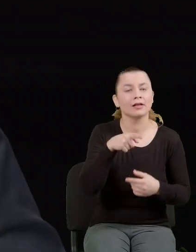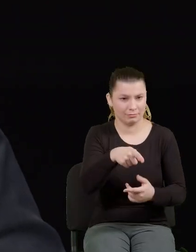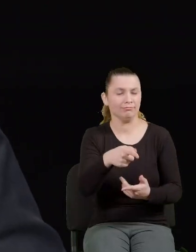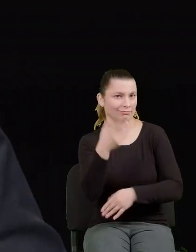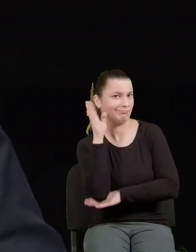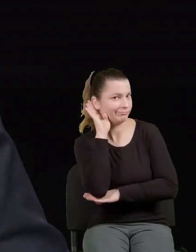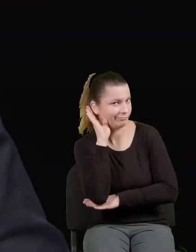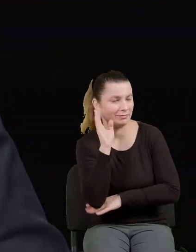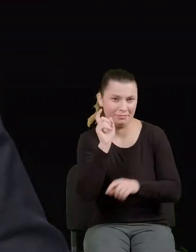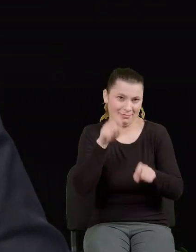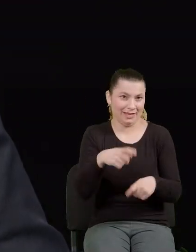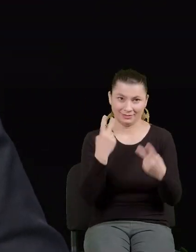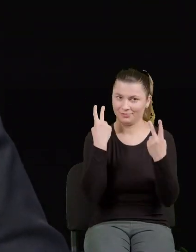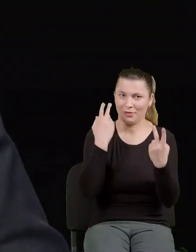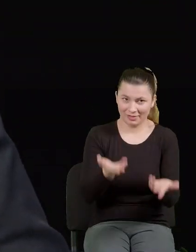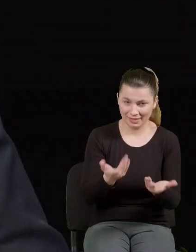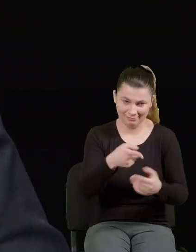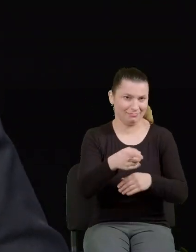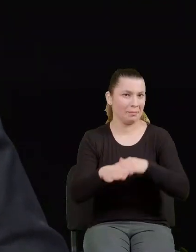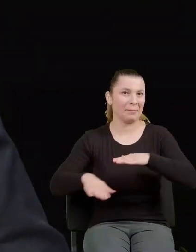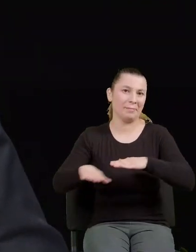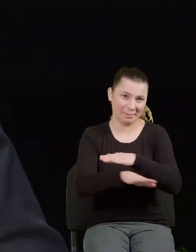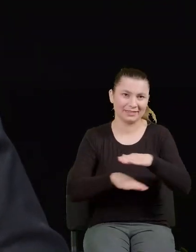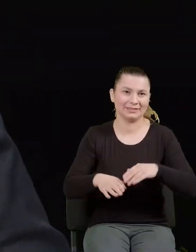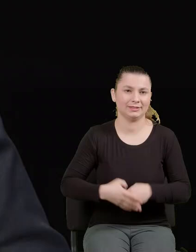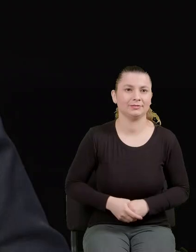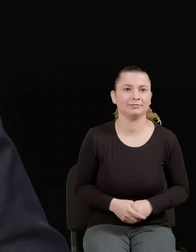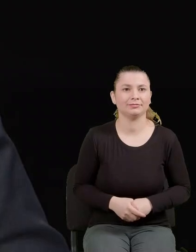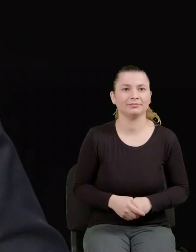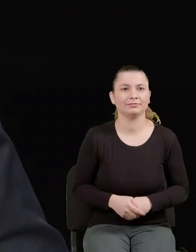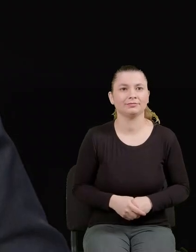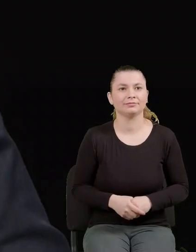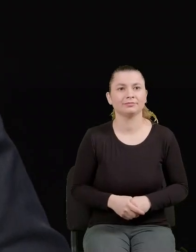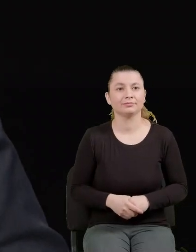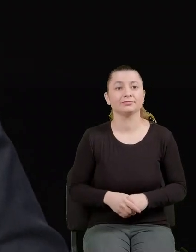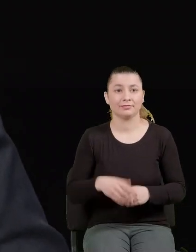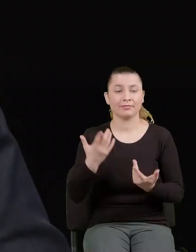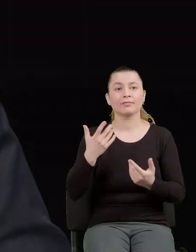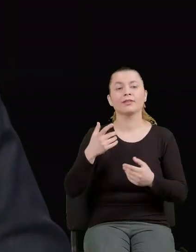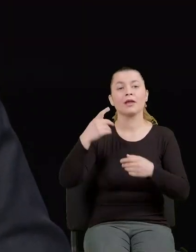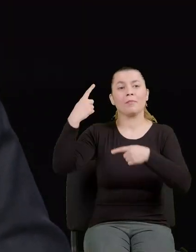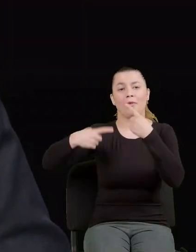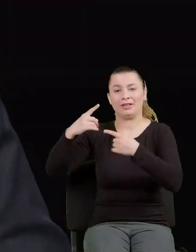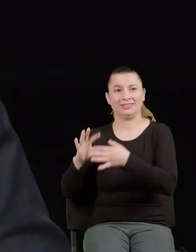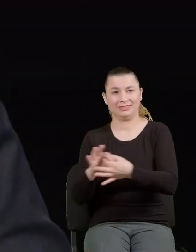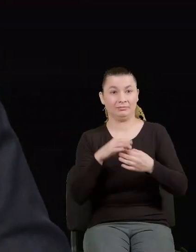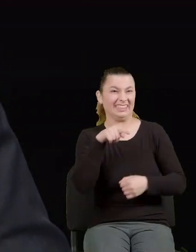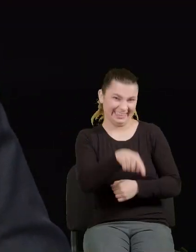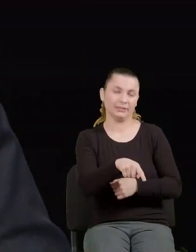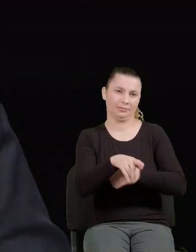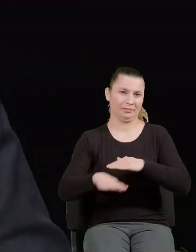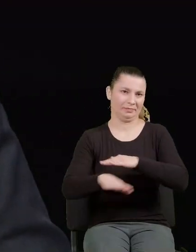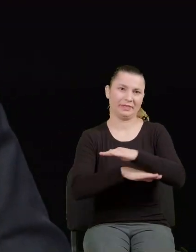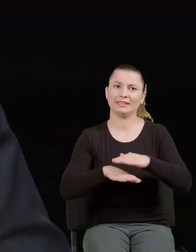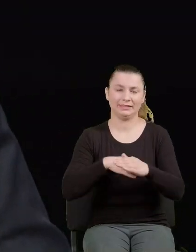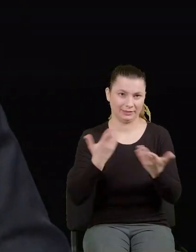area, connectivity area is no different from other areas in this sense. And when it comes